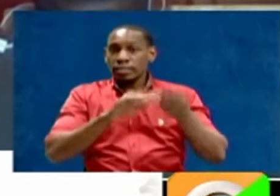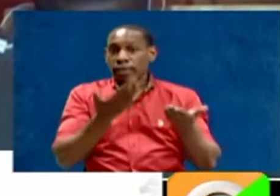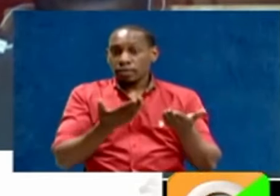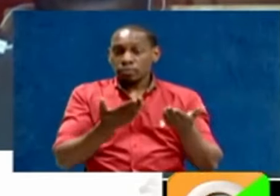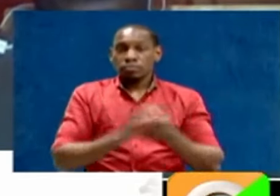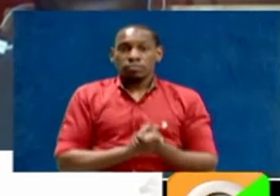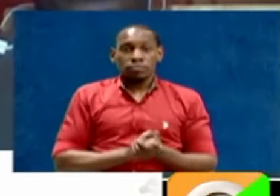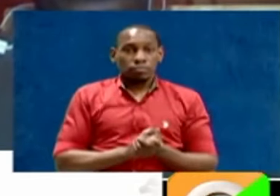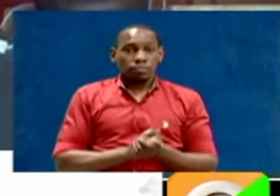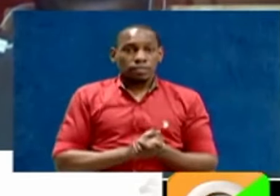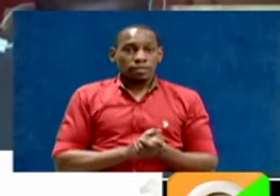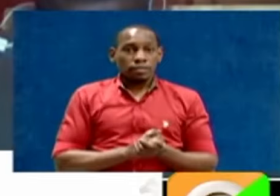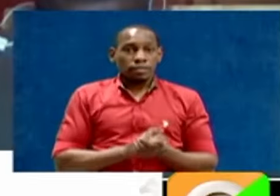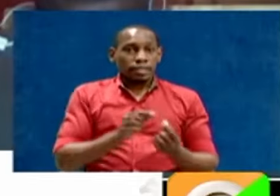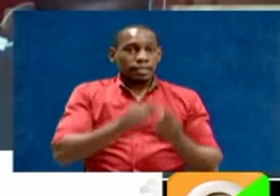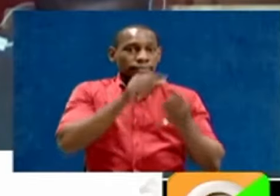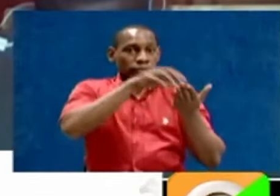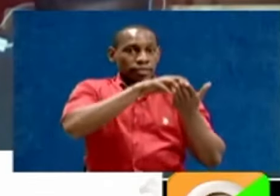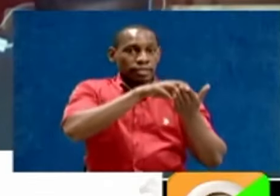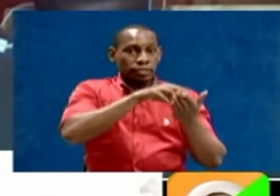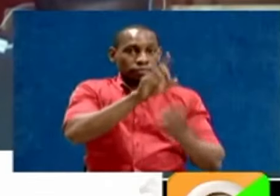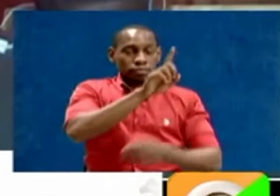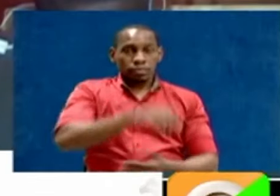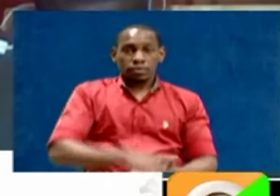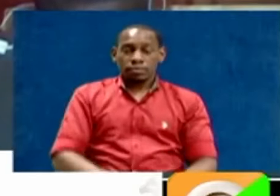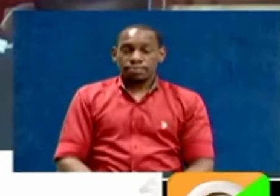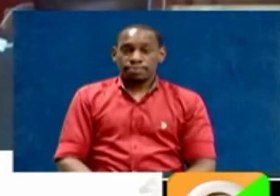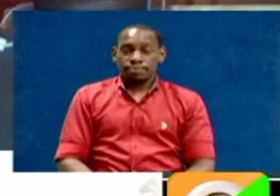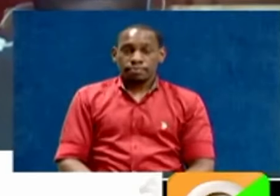you coping with that particular scenario?